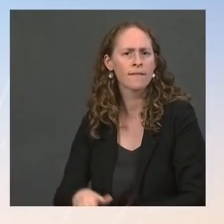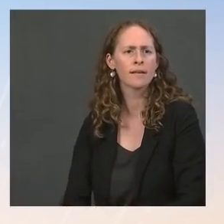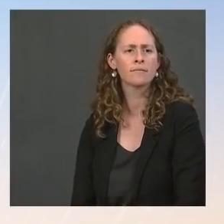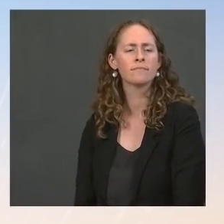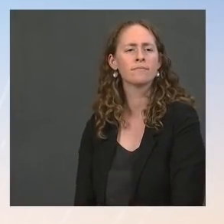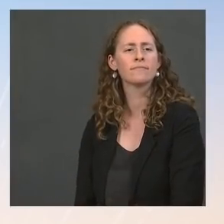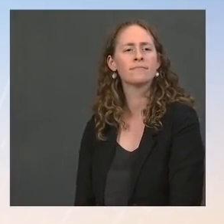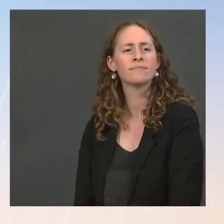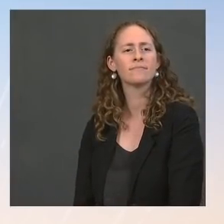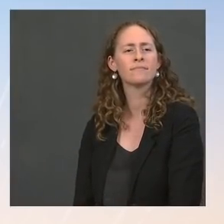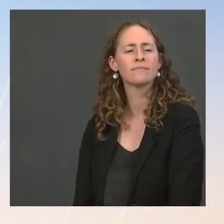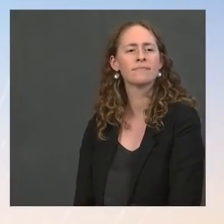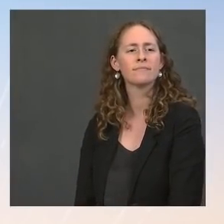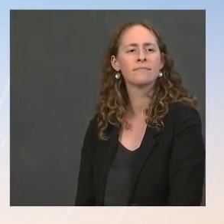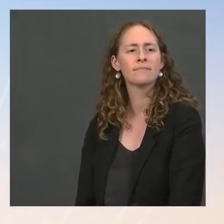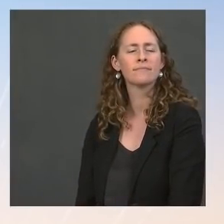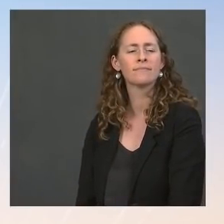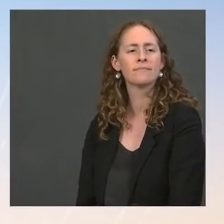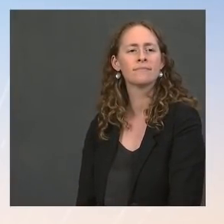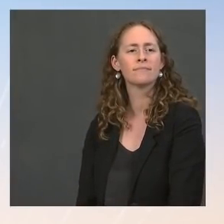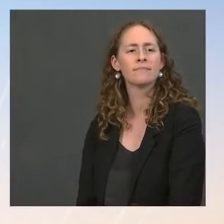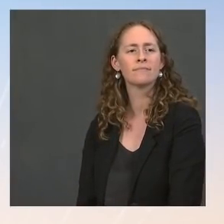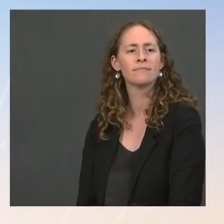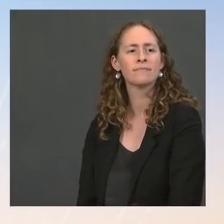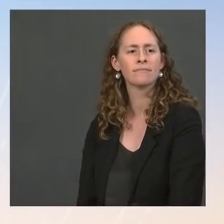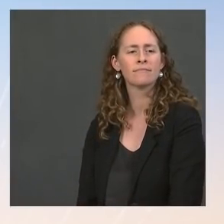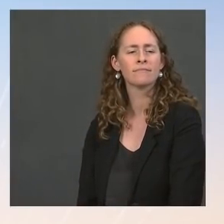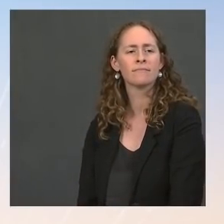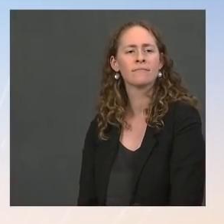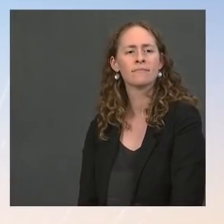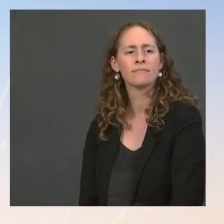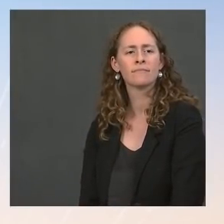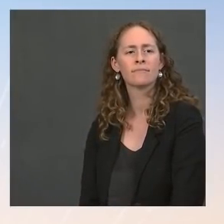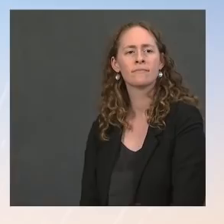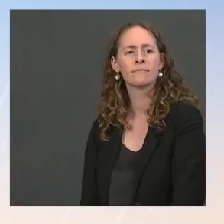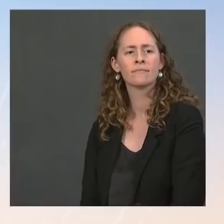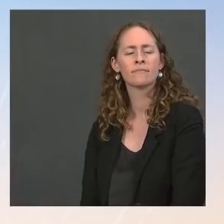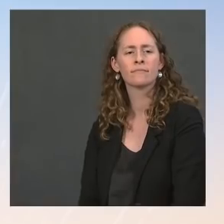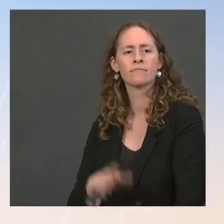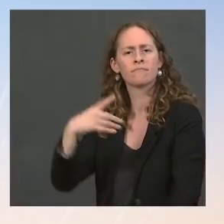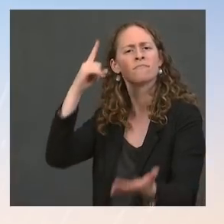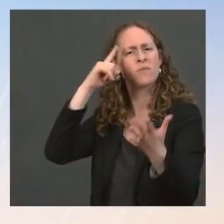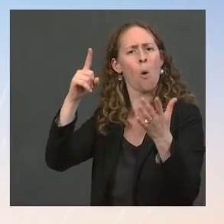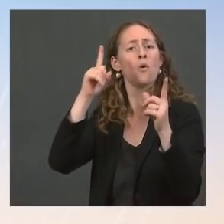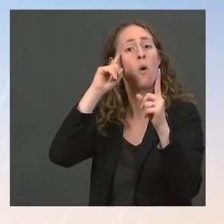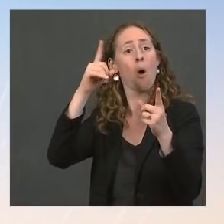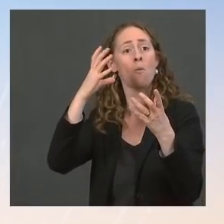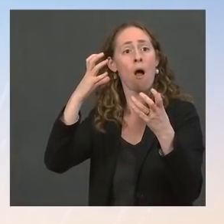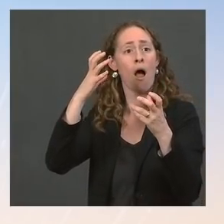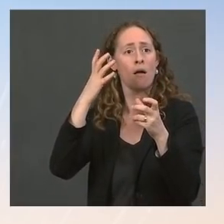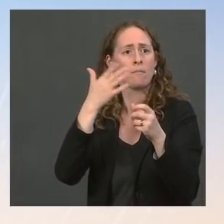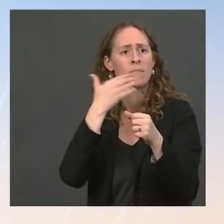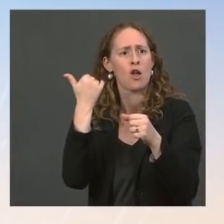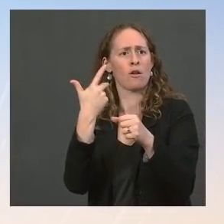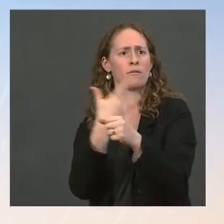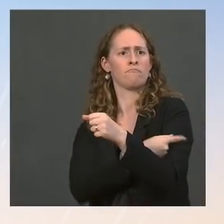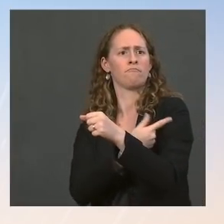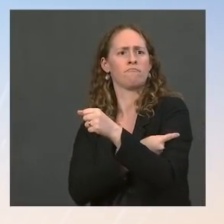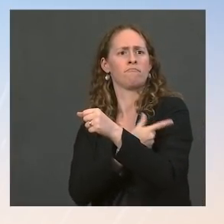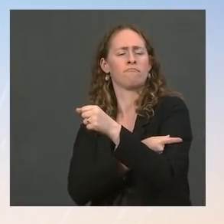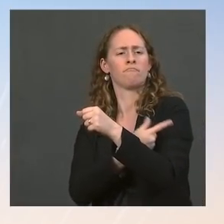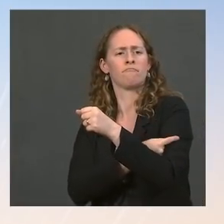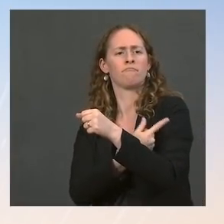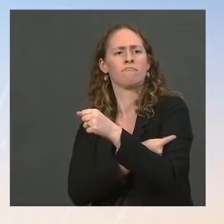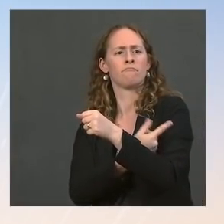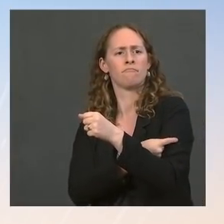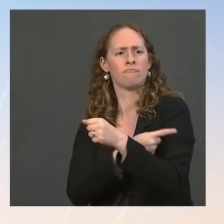normal. That's what we're working on every day. Did you mean by that that's part of the way to bring the president's poll numbers up on that issue? Yeah. Okay. I mean,